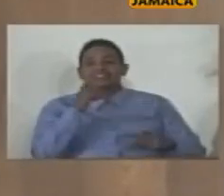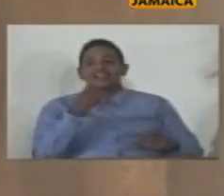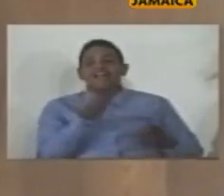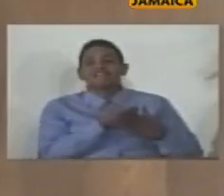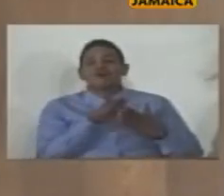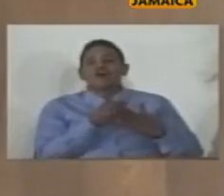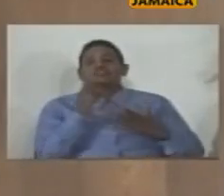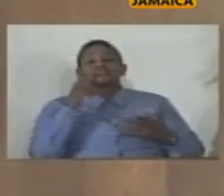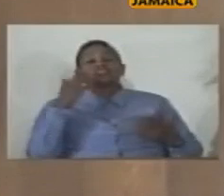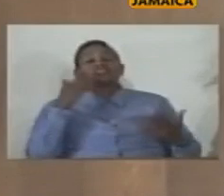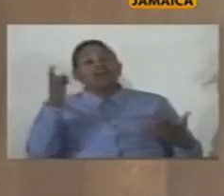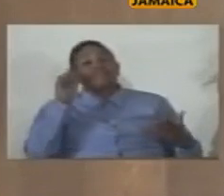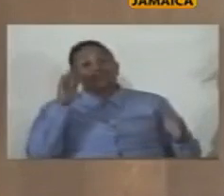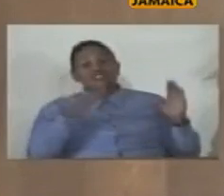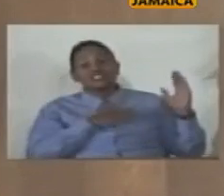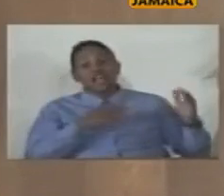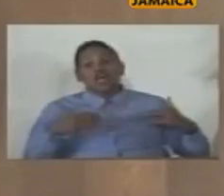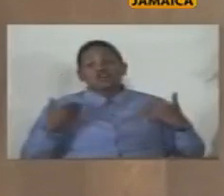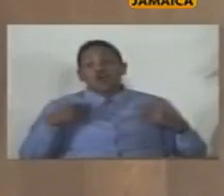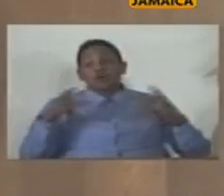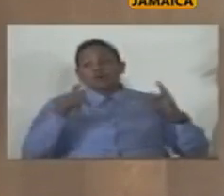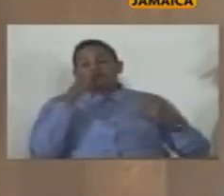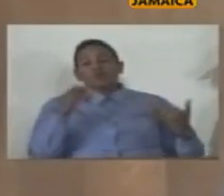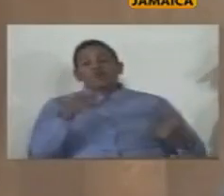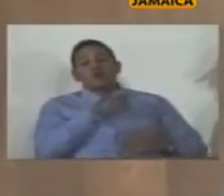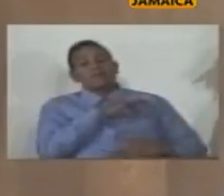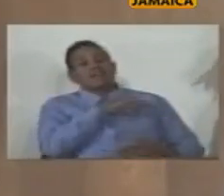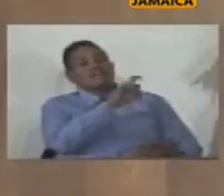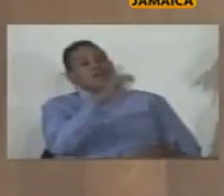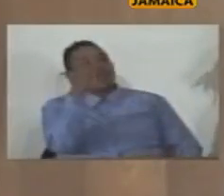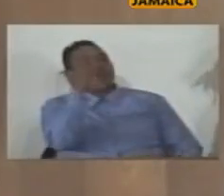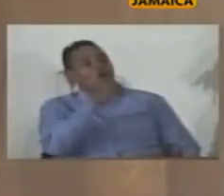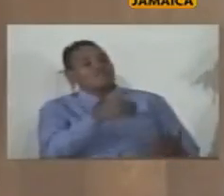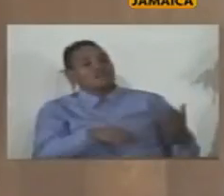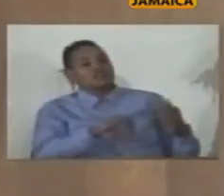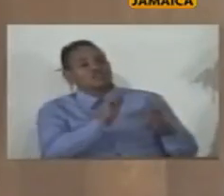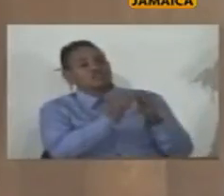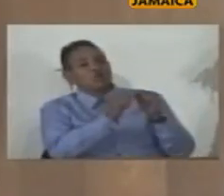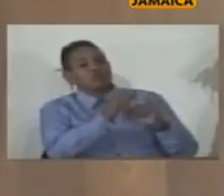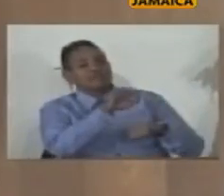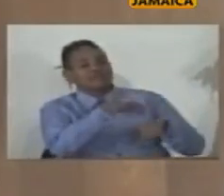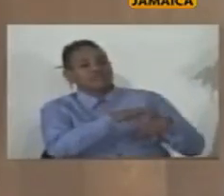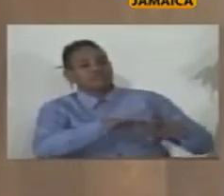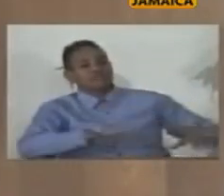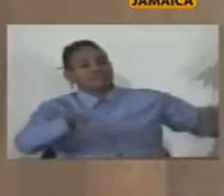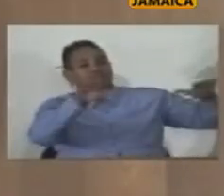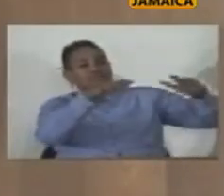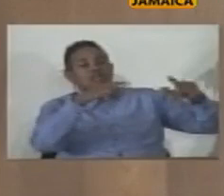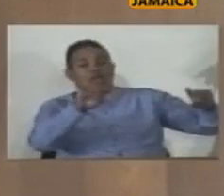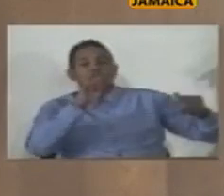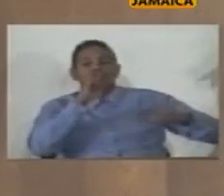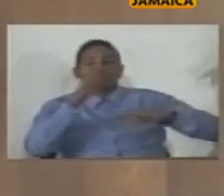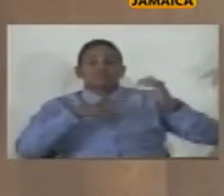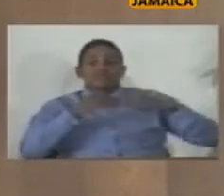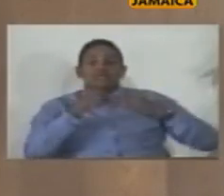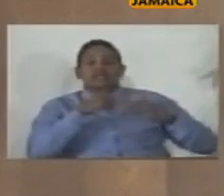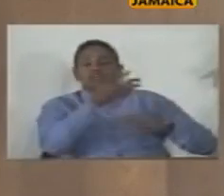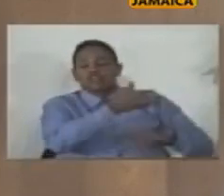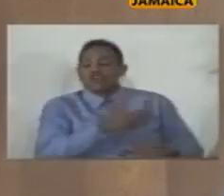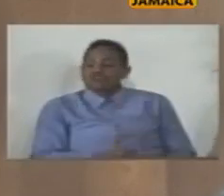and the young people who are now benefiting from that lovely sporting arena that has been laid